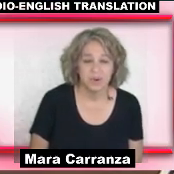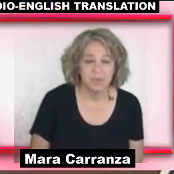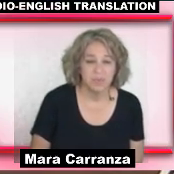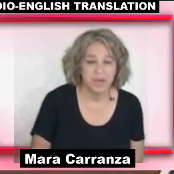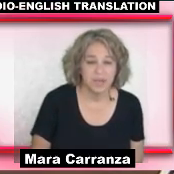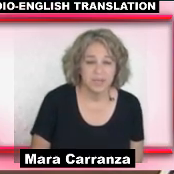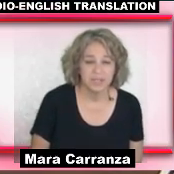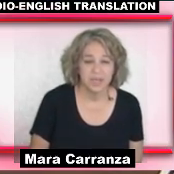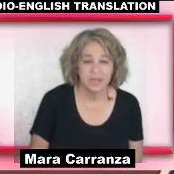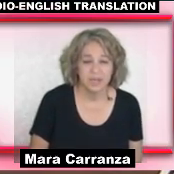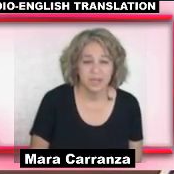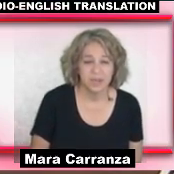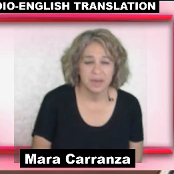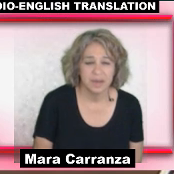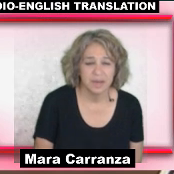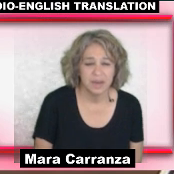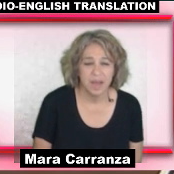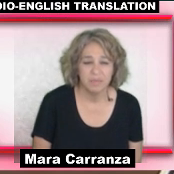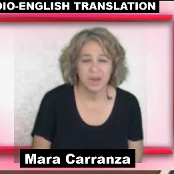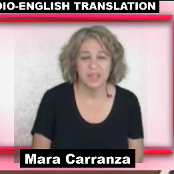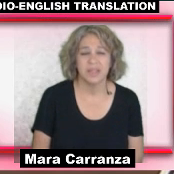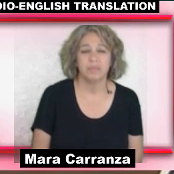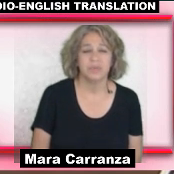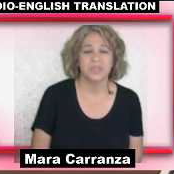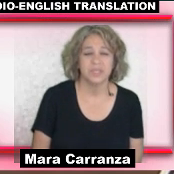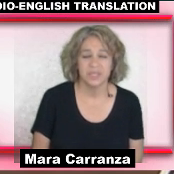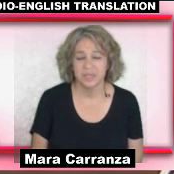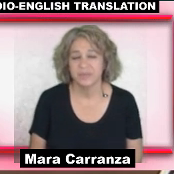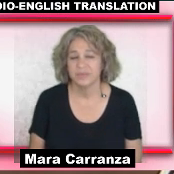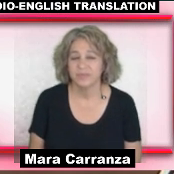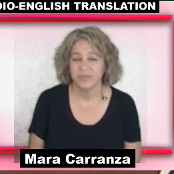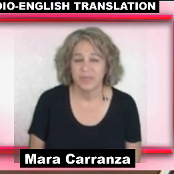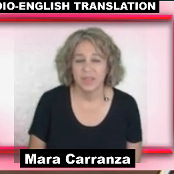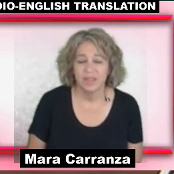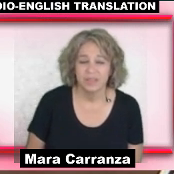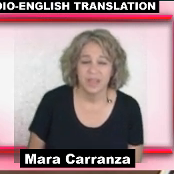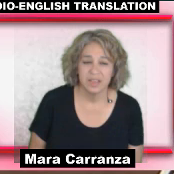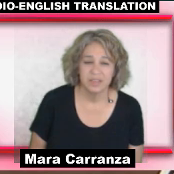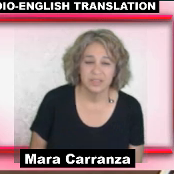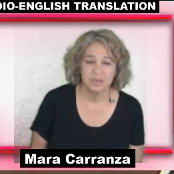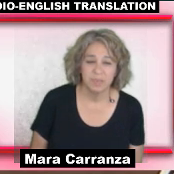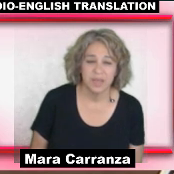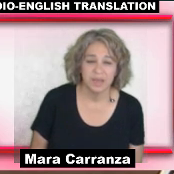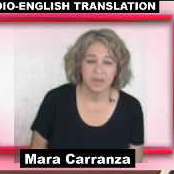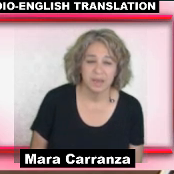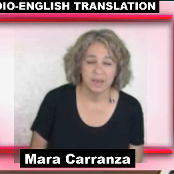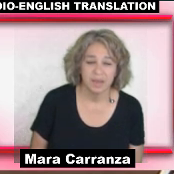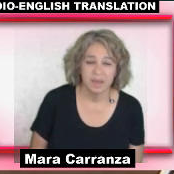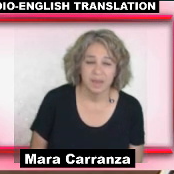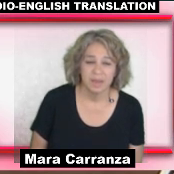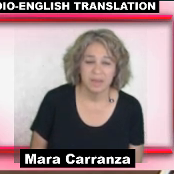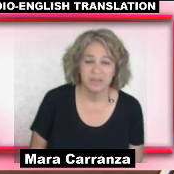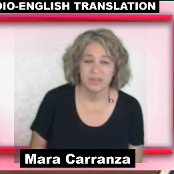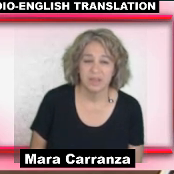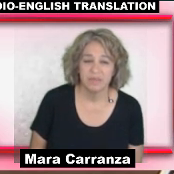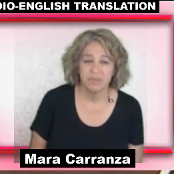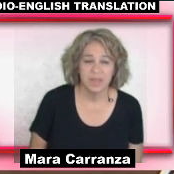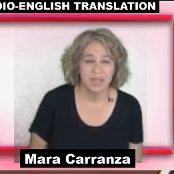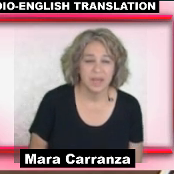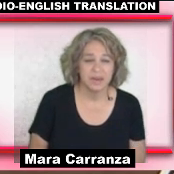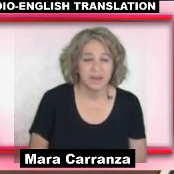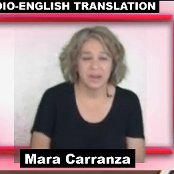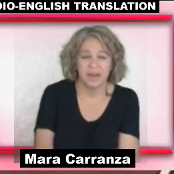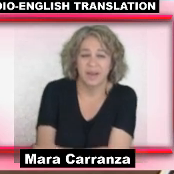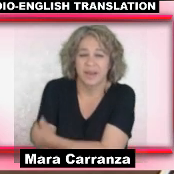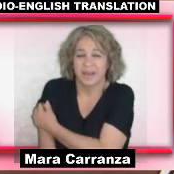stronger word, but I decided I'm not in the opposition. Eso me daba that used to be mucha libertad, la verdad, used to give me a